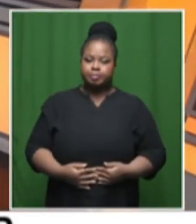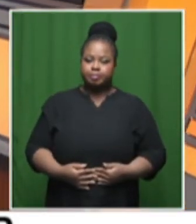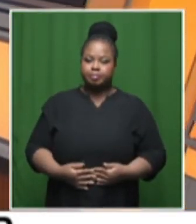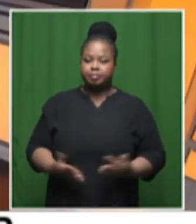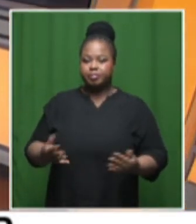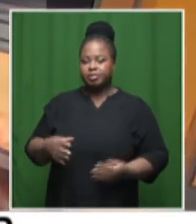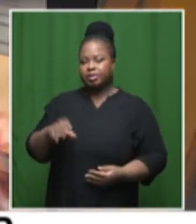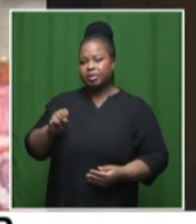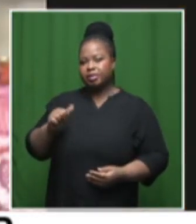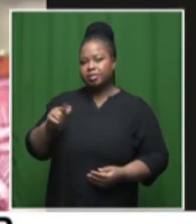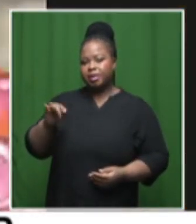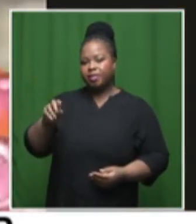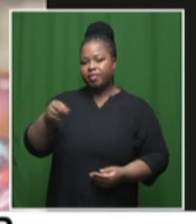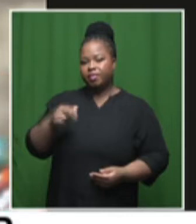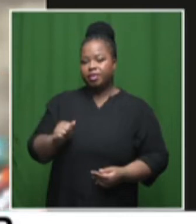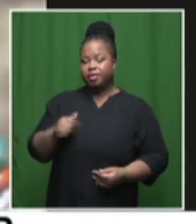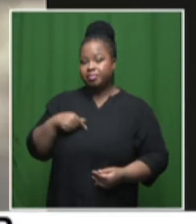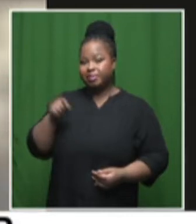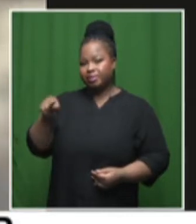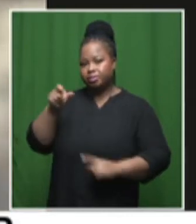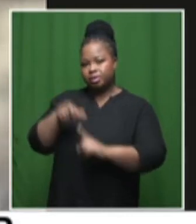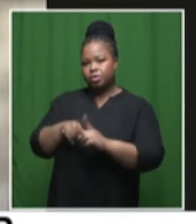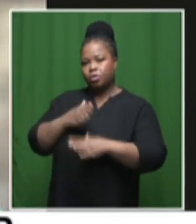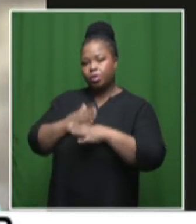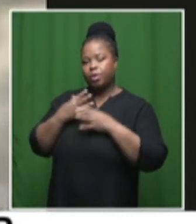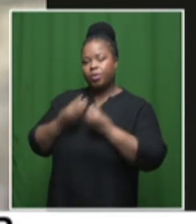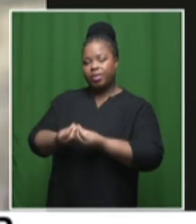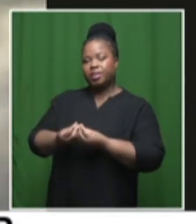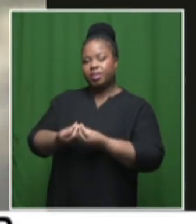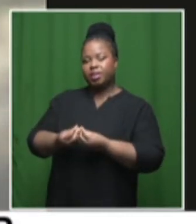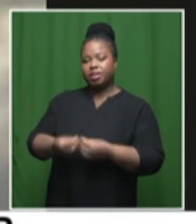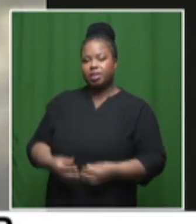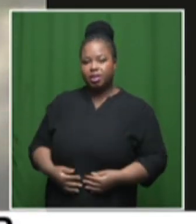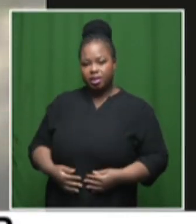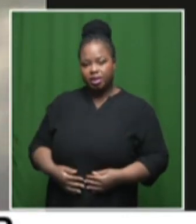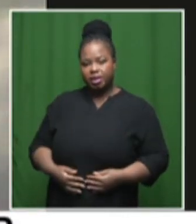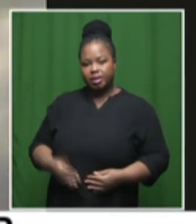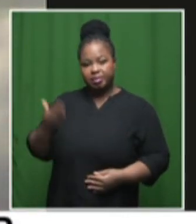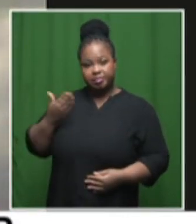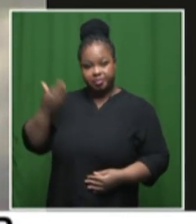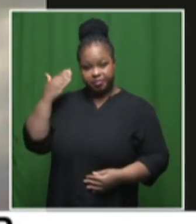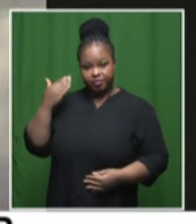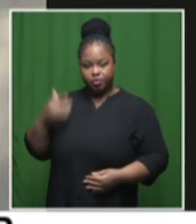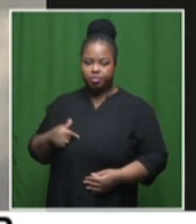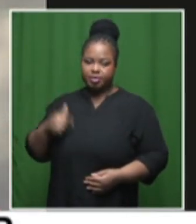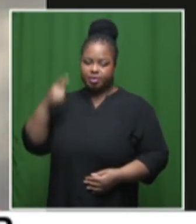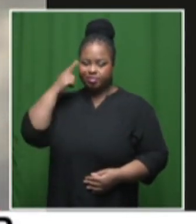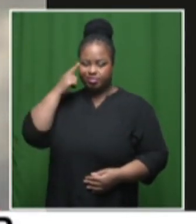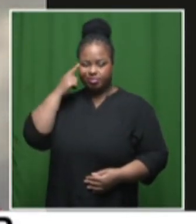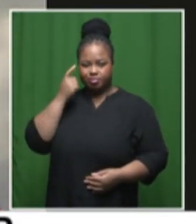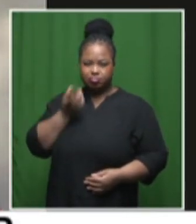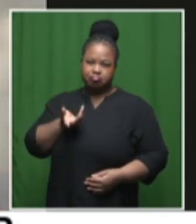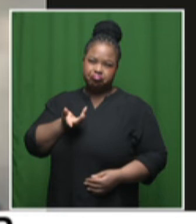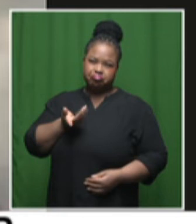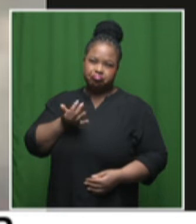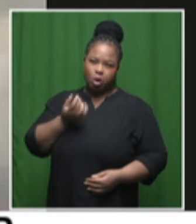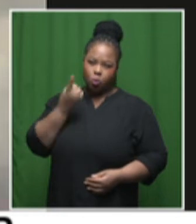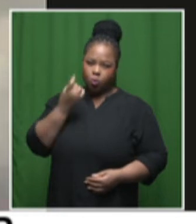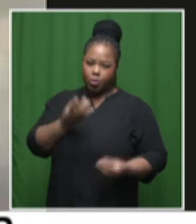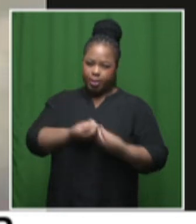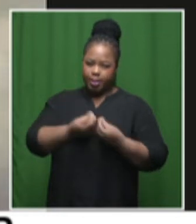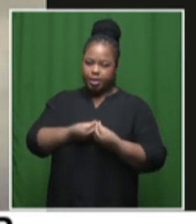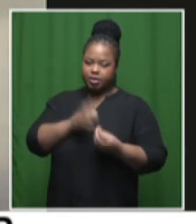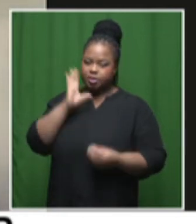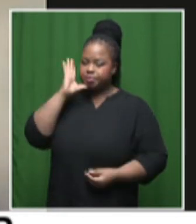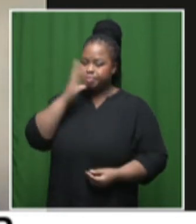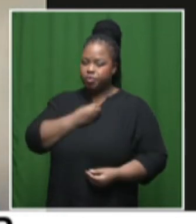So Samantha Modisenyane, Sam and I have worked on a couple of projects together. And I think the one thing that's really